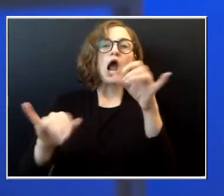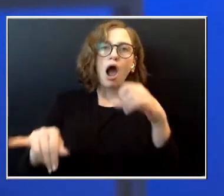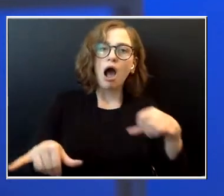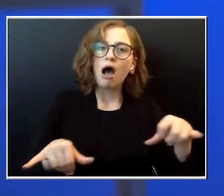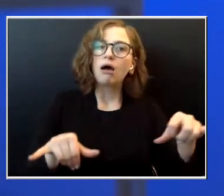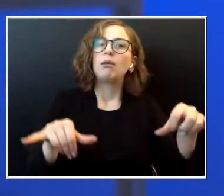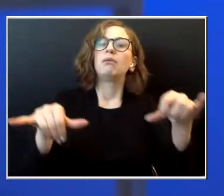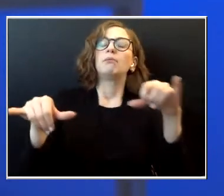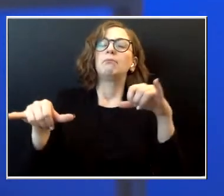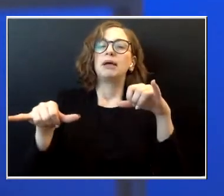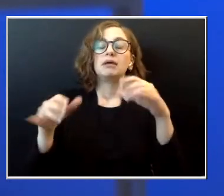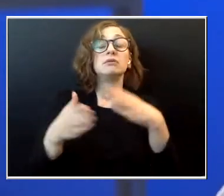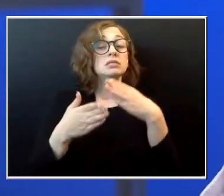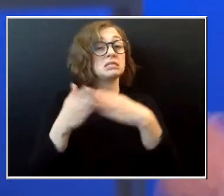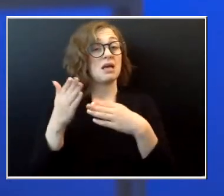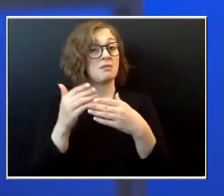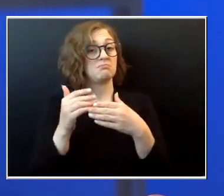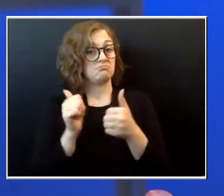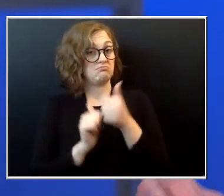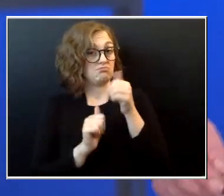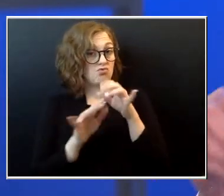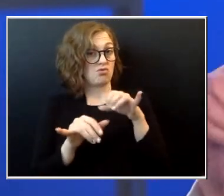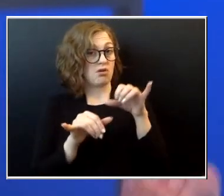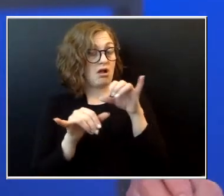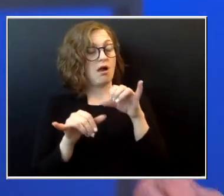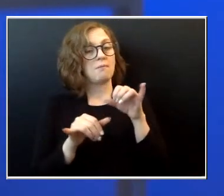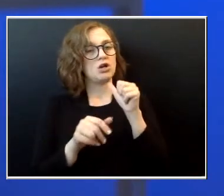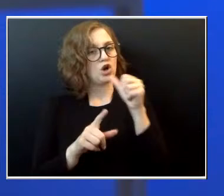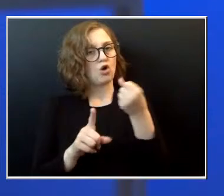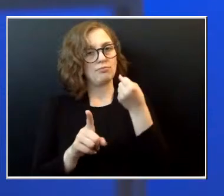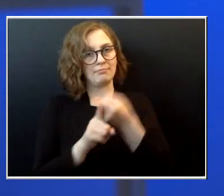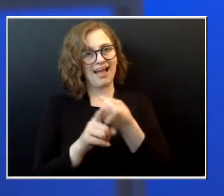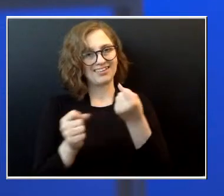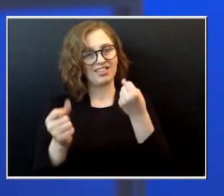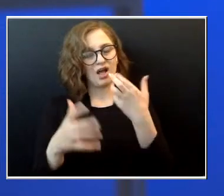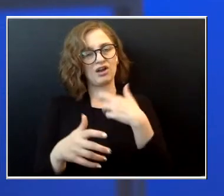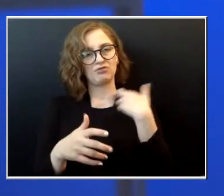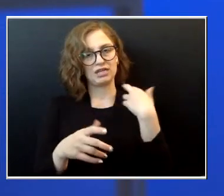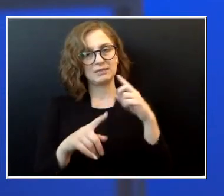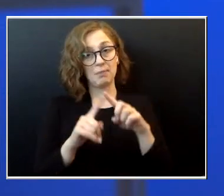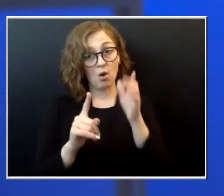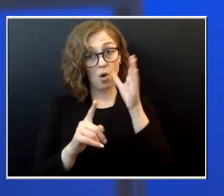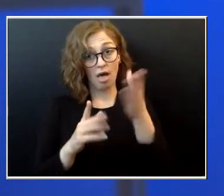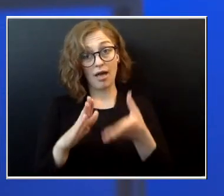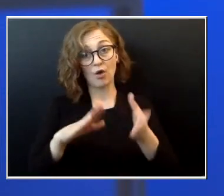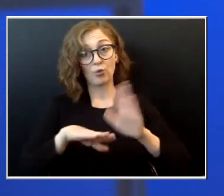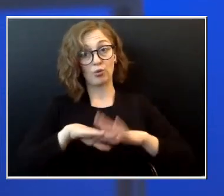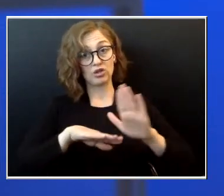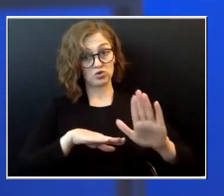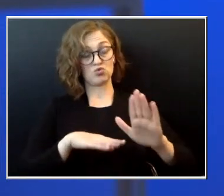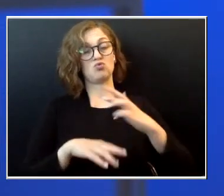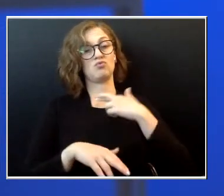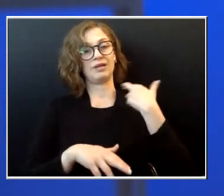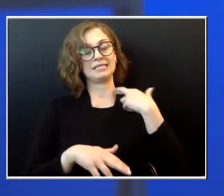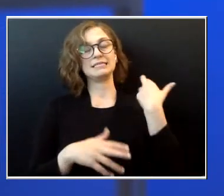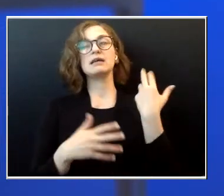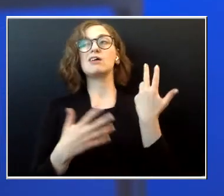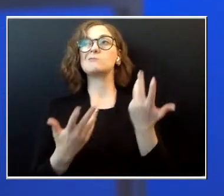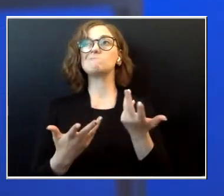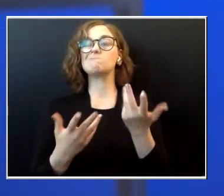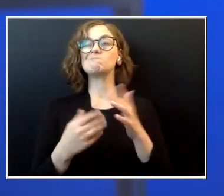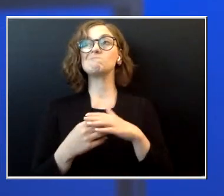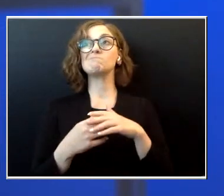the most common ones, they don't impact a lot of risk, but it increases your risk, are being